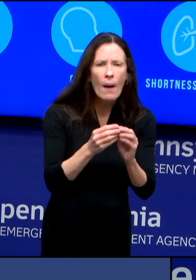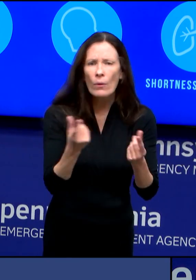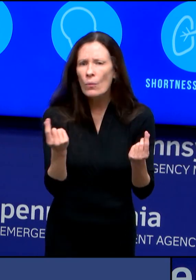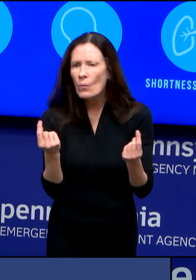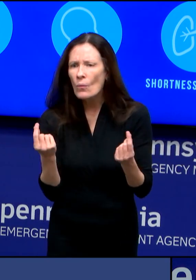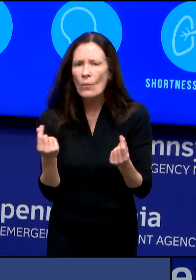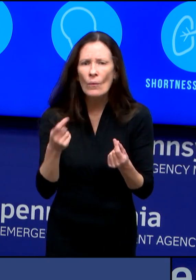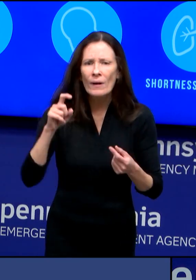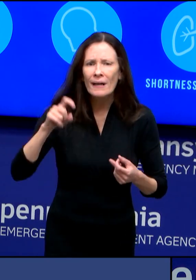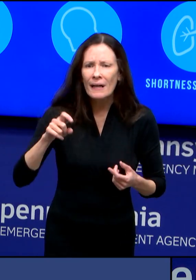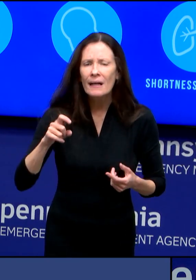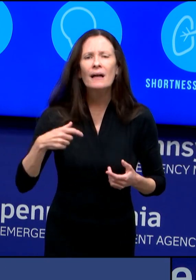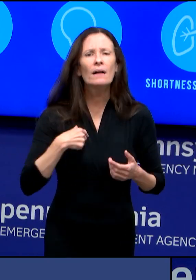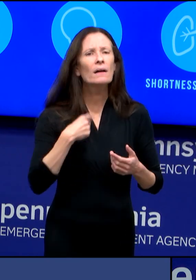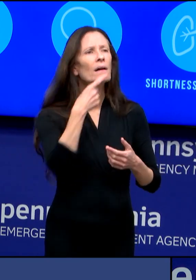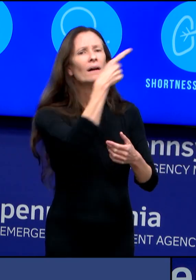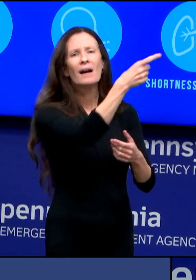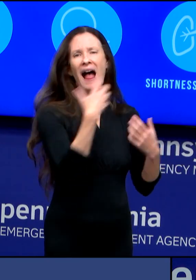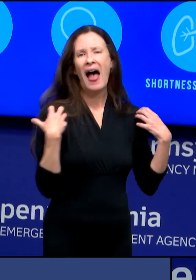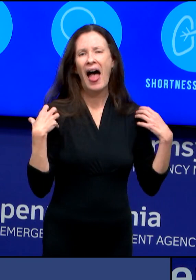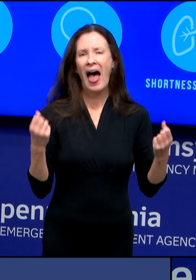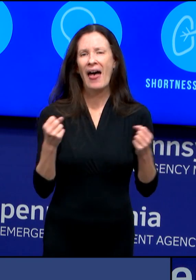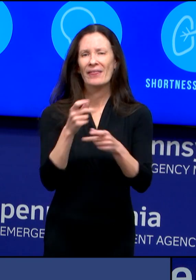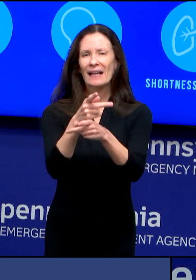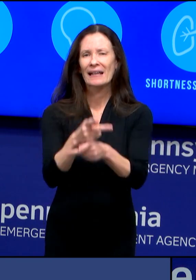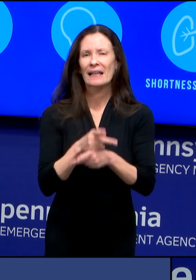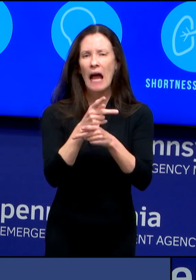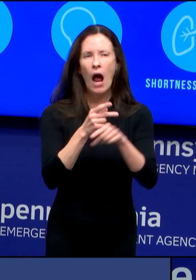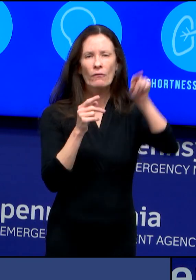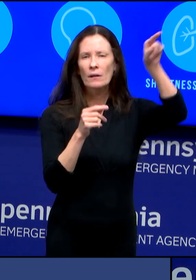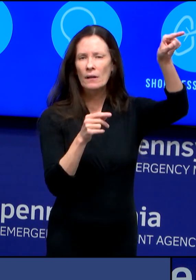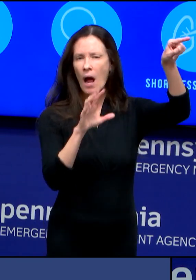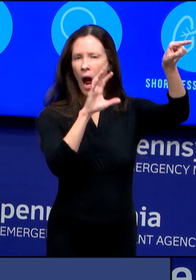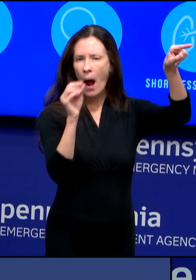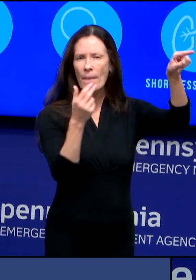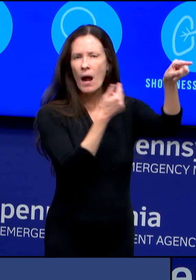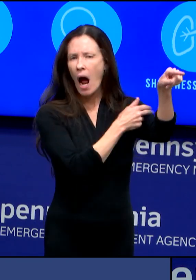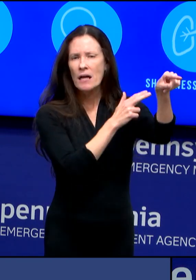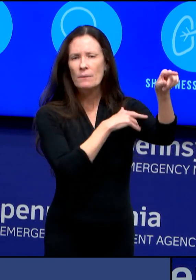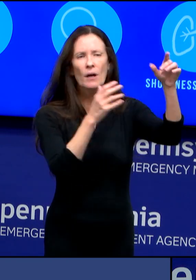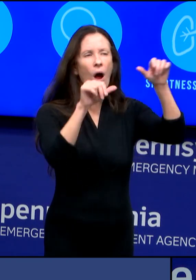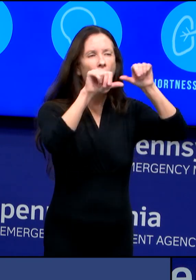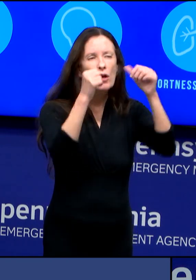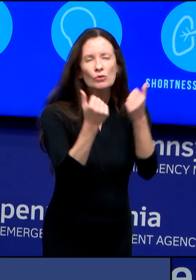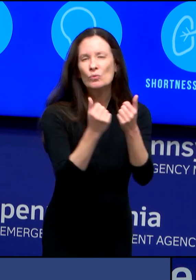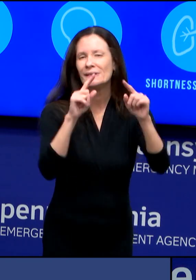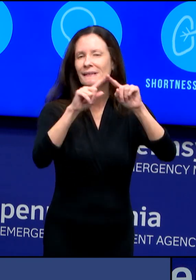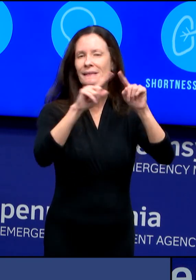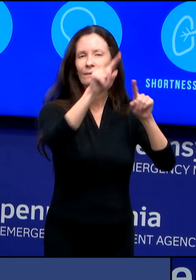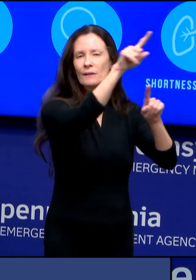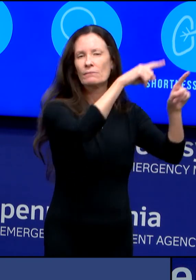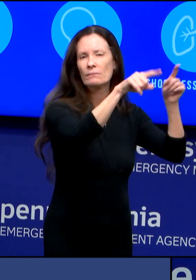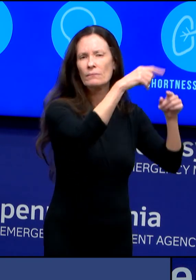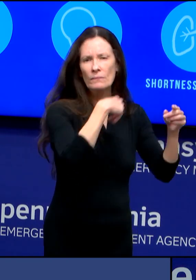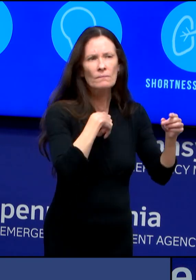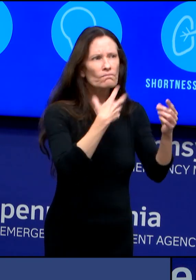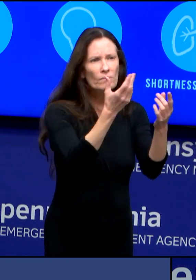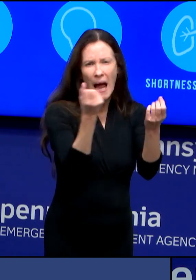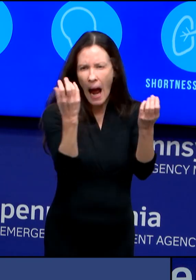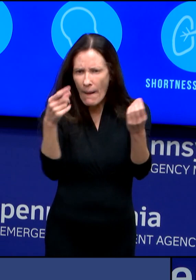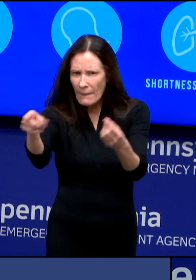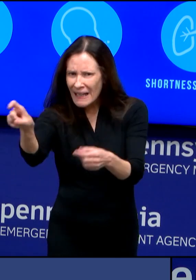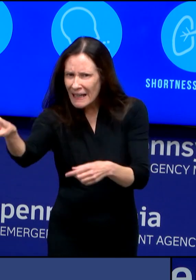coalitions in each area and the hospital association. And we are tracking the utilization of those resources